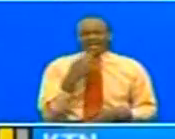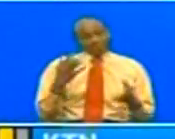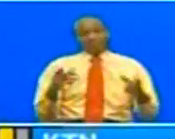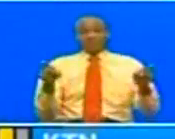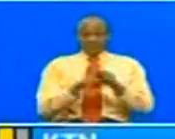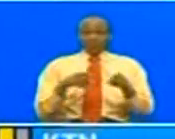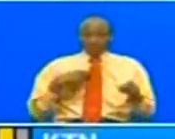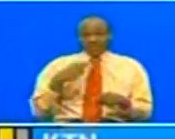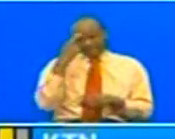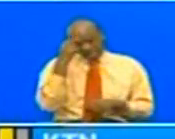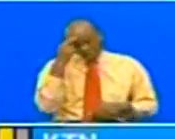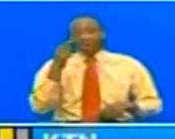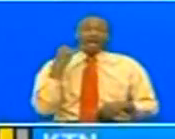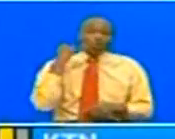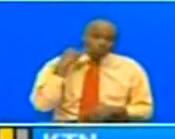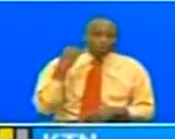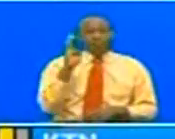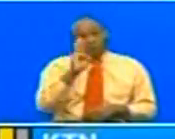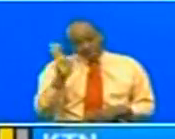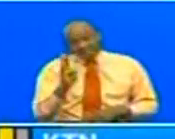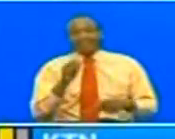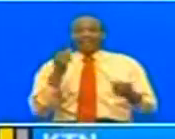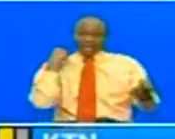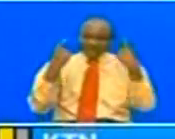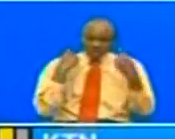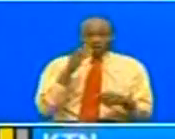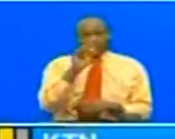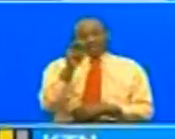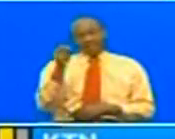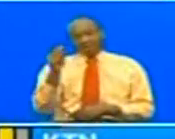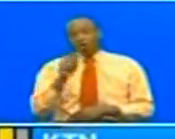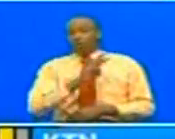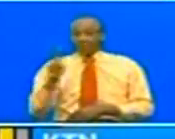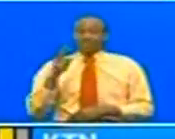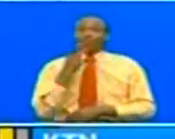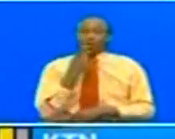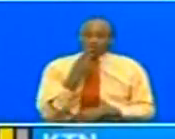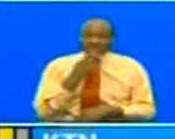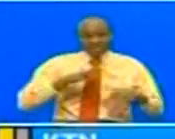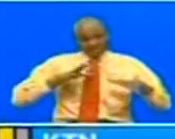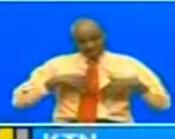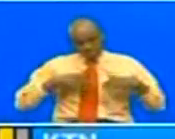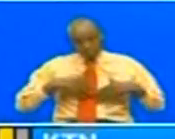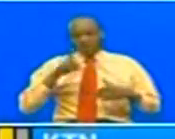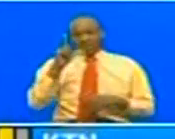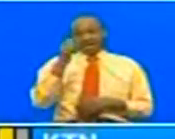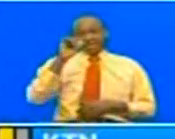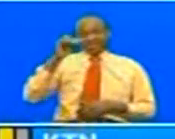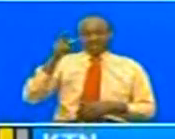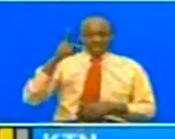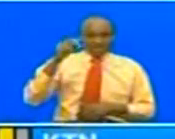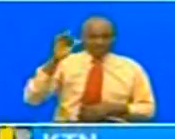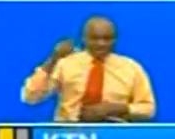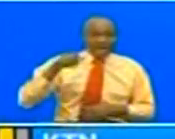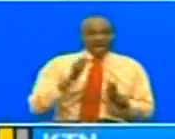size of Narok, Nakuru, Bomet, Kericho, Baringo, West Pokot, Samburu, Laikipia, Meru,